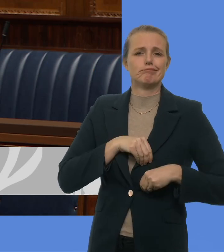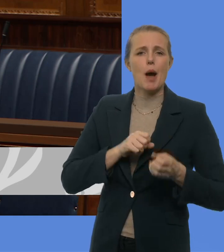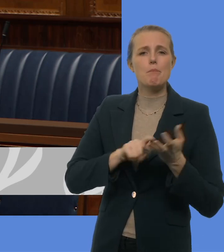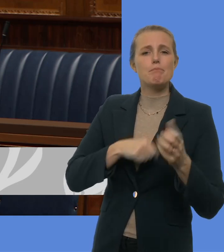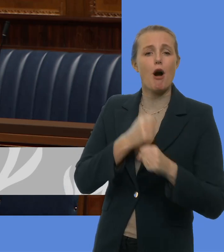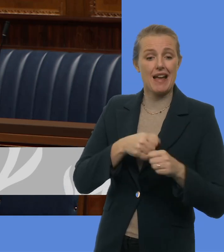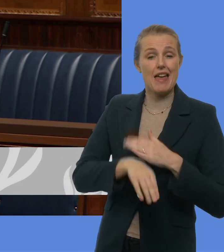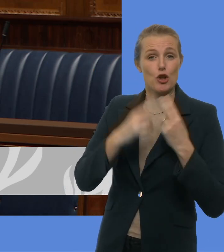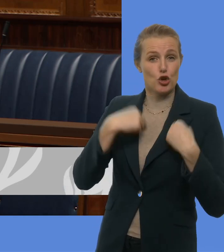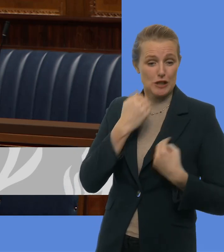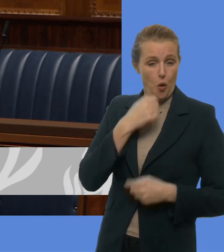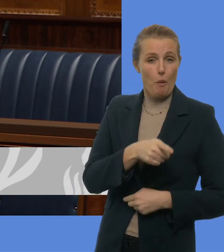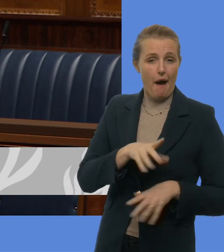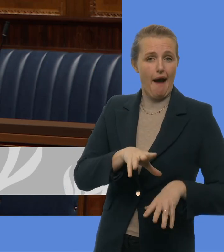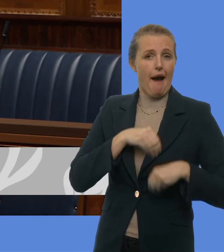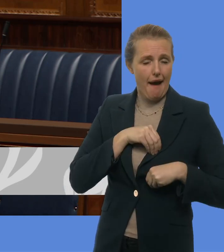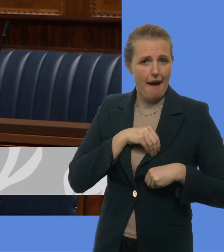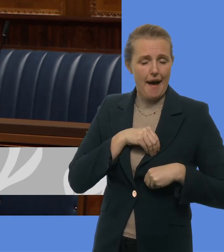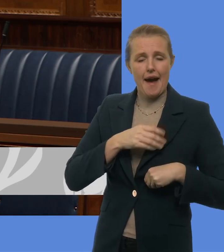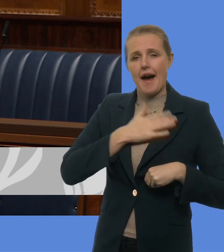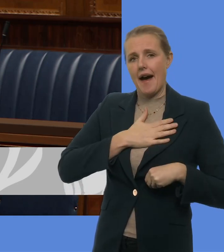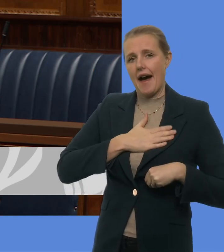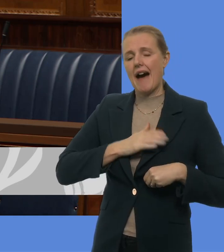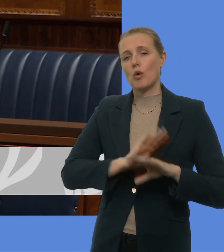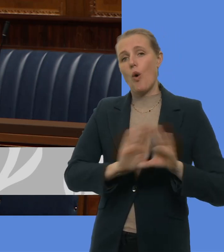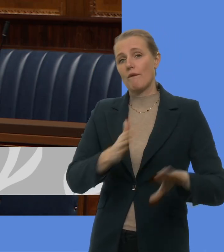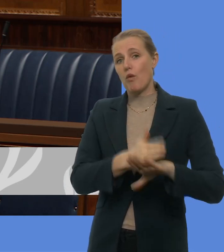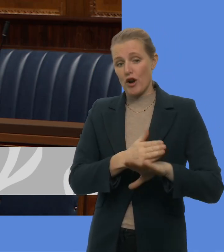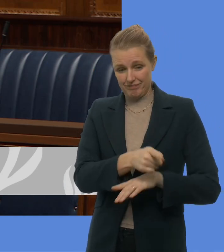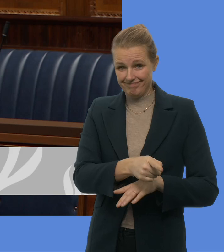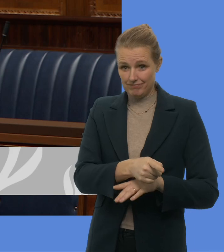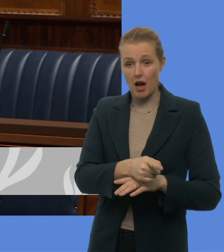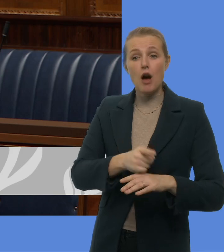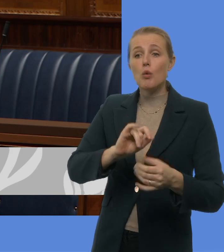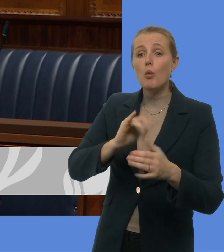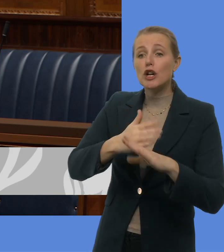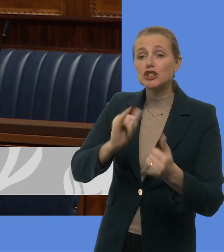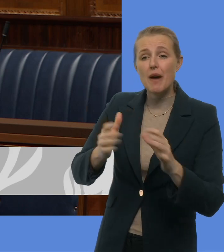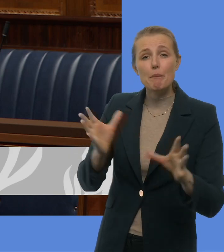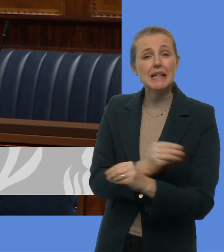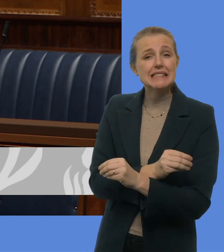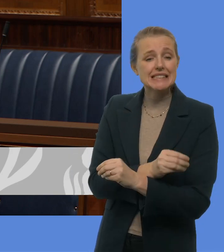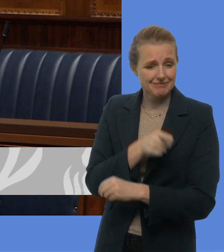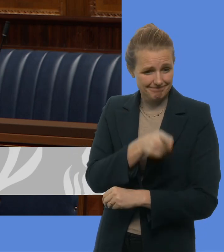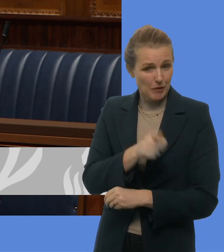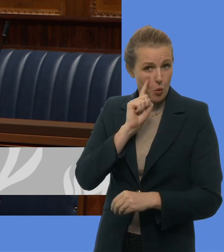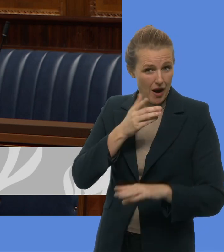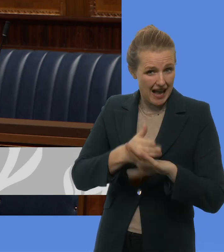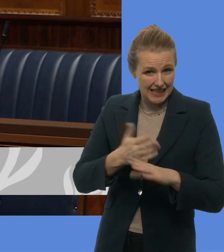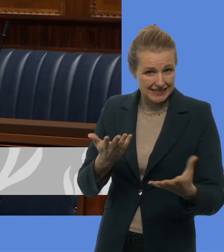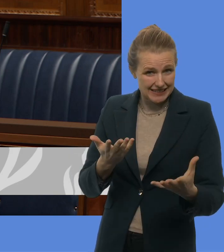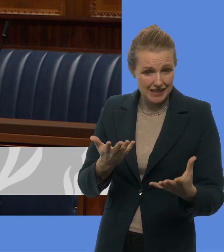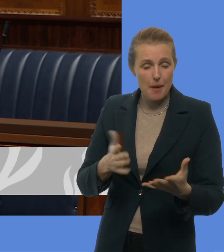home, but she wasn't paid for the shifts that she missed. What is being done to actually improve the terms and conditions